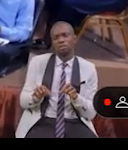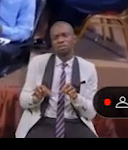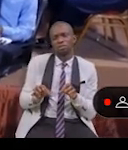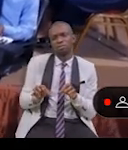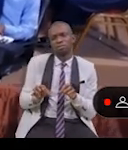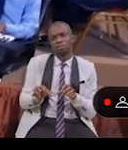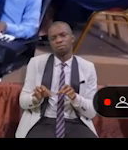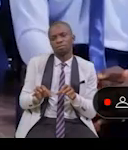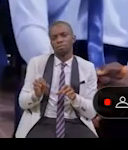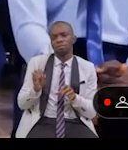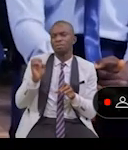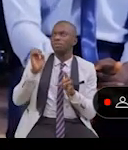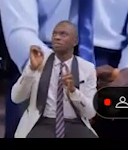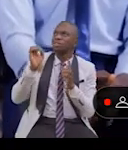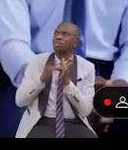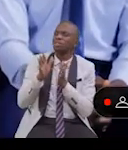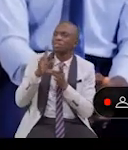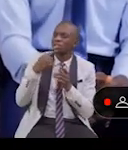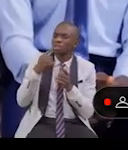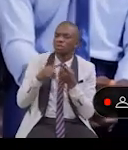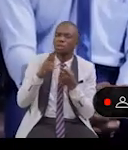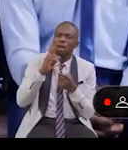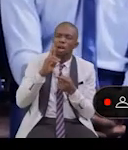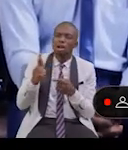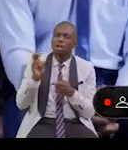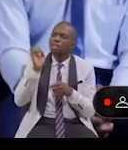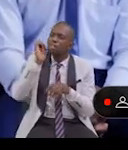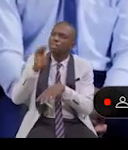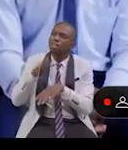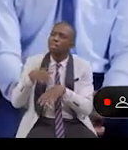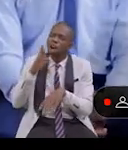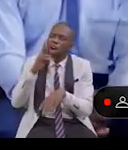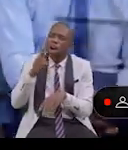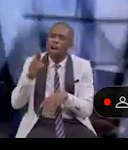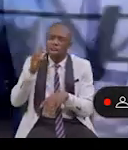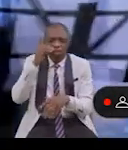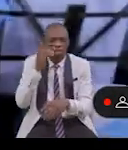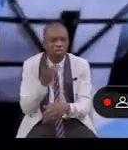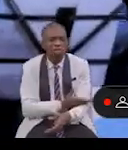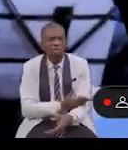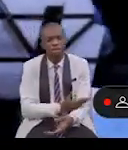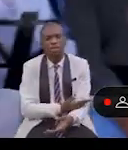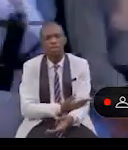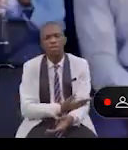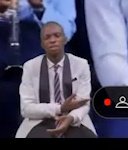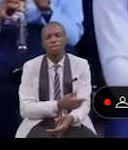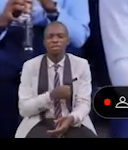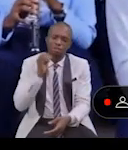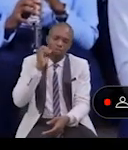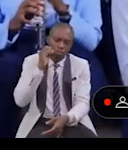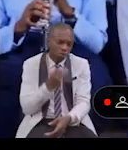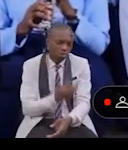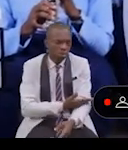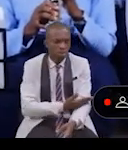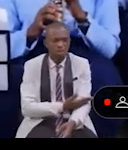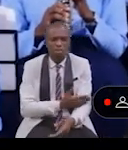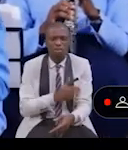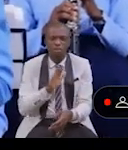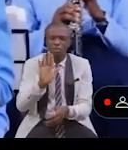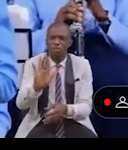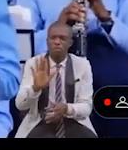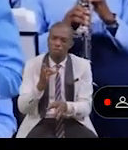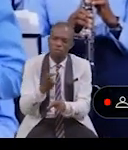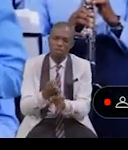He said to her, he called her daughter, "Daughter, your faith